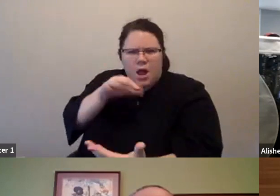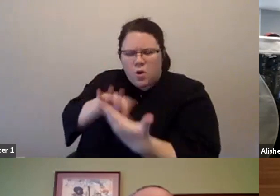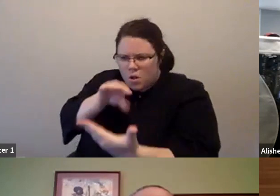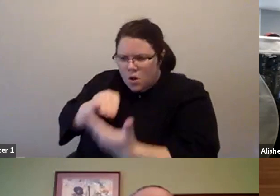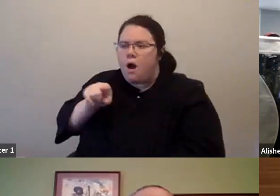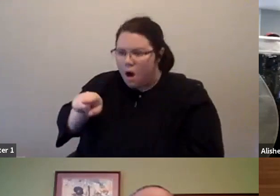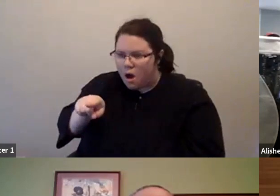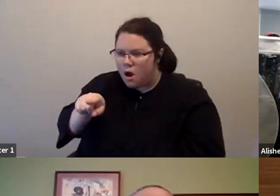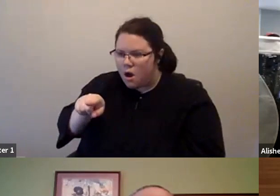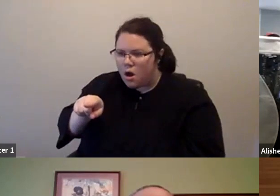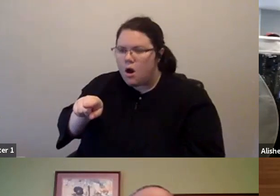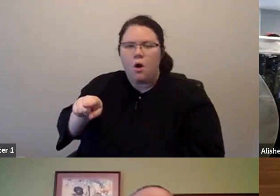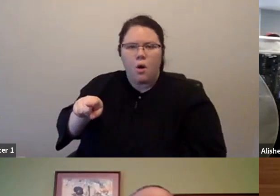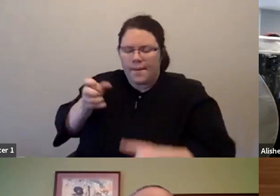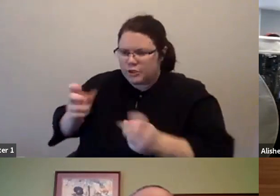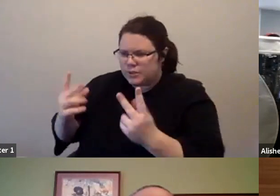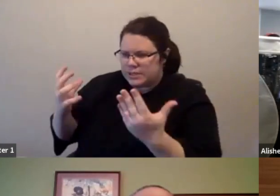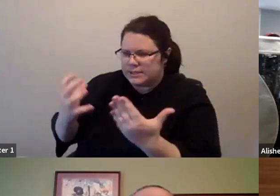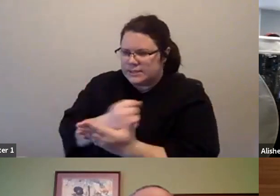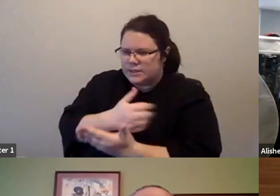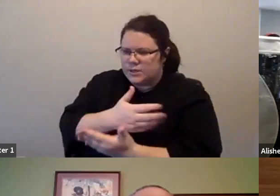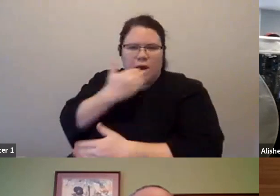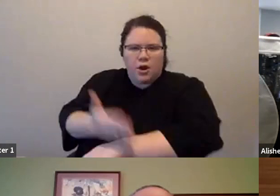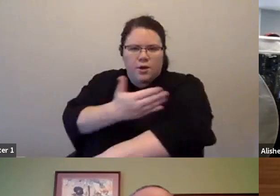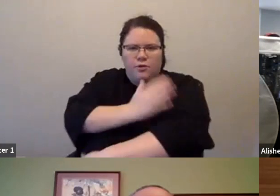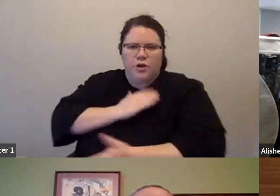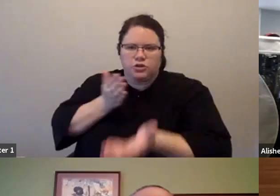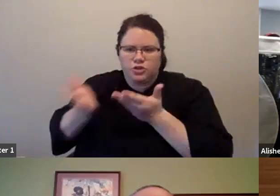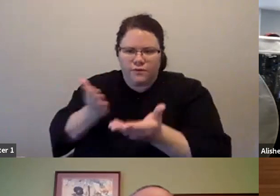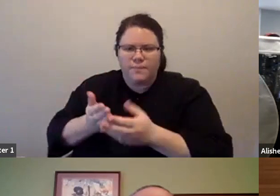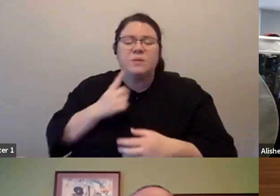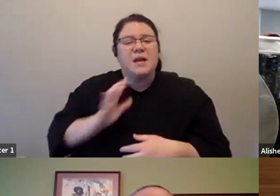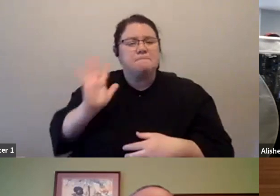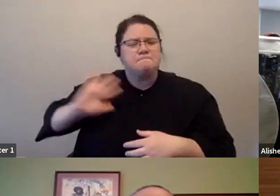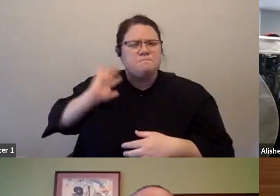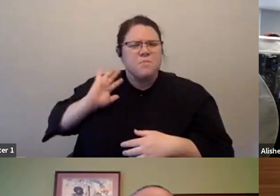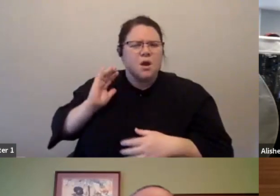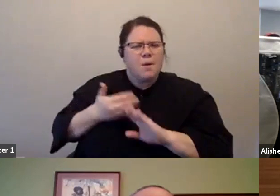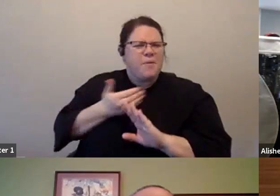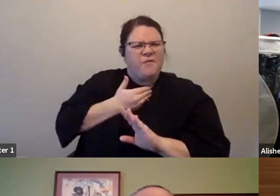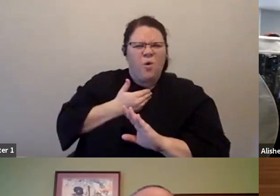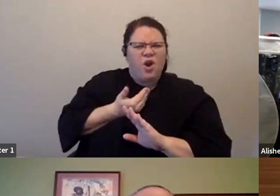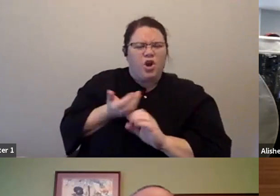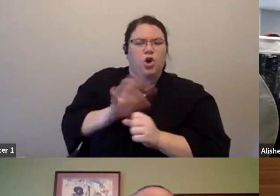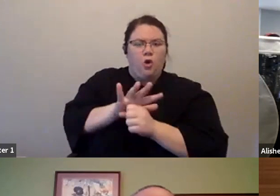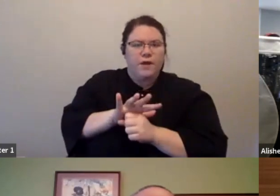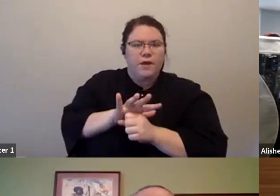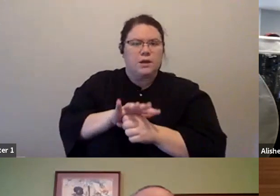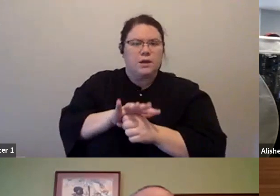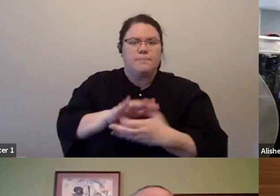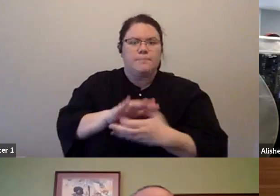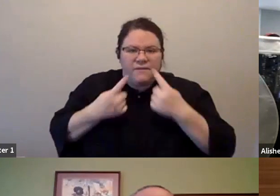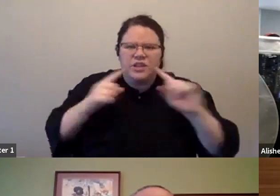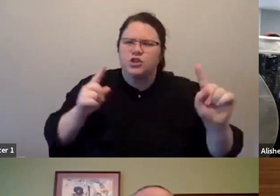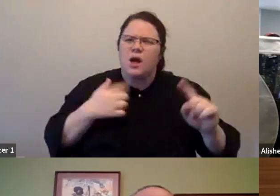opportunities to shore up equity. And so I would say early on, before it was nationally reported, I have been doing a ton of reading around